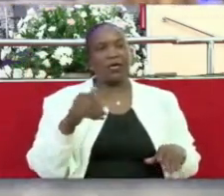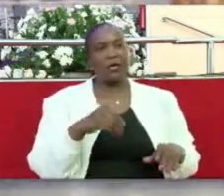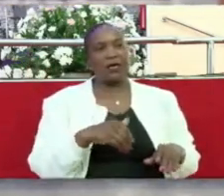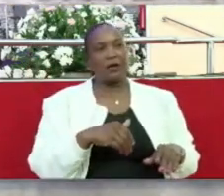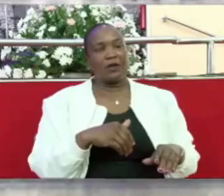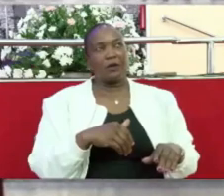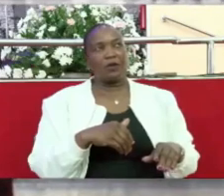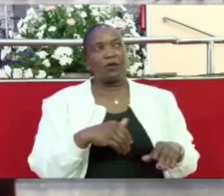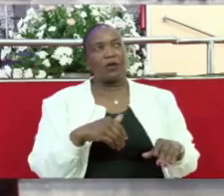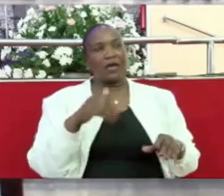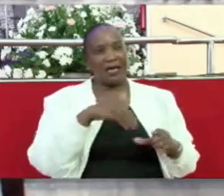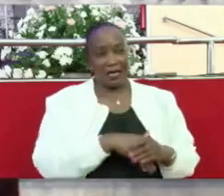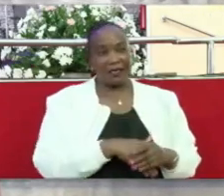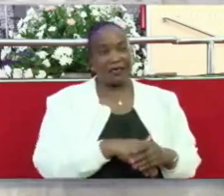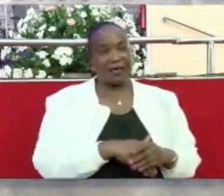come into your life.